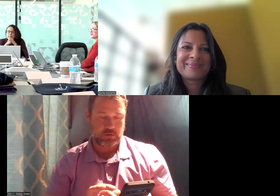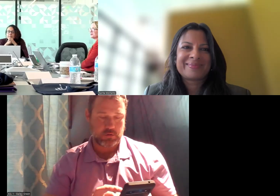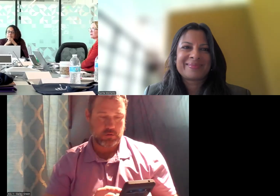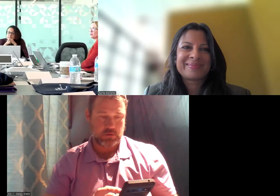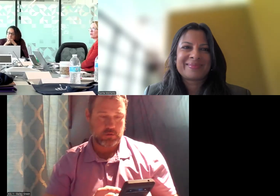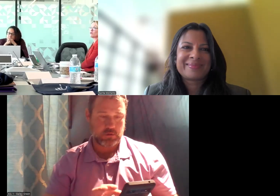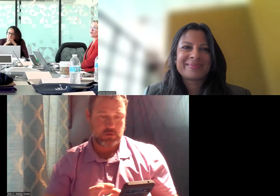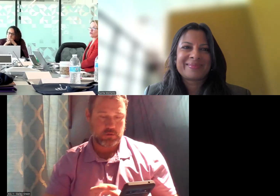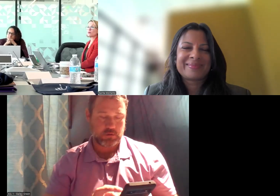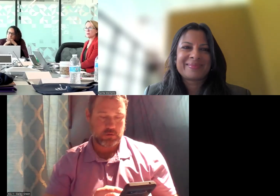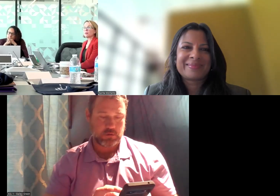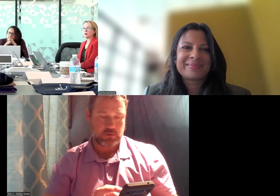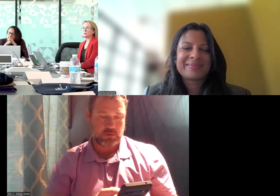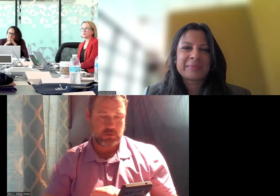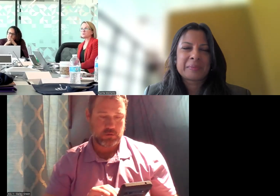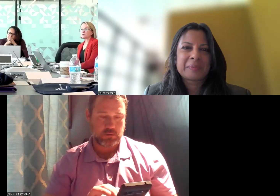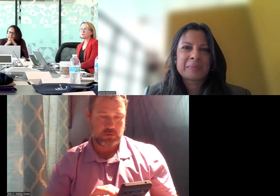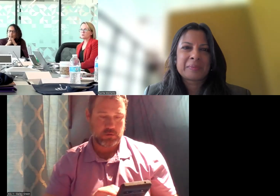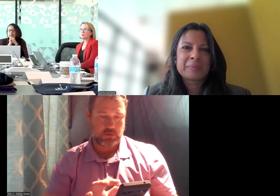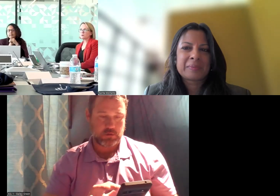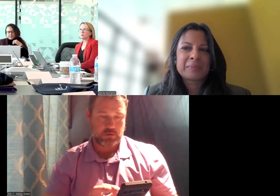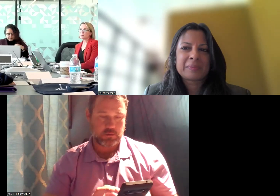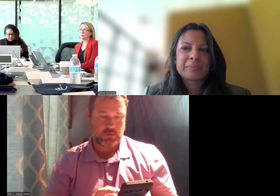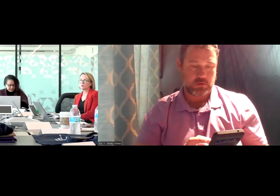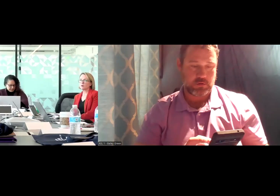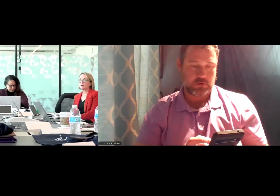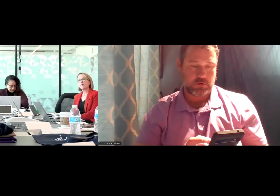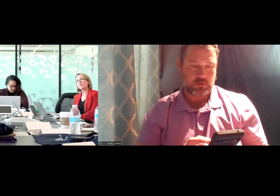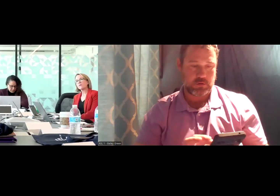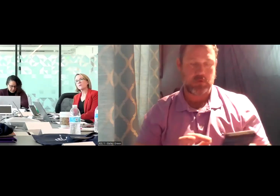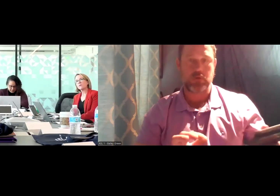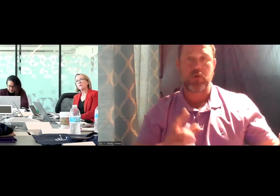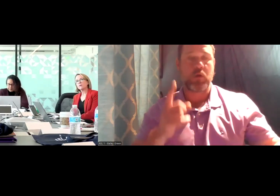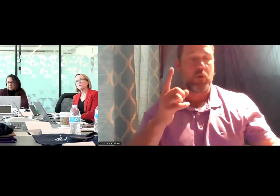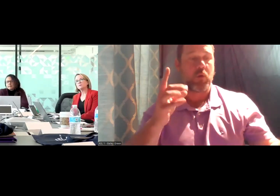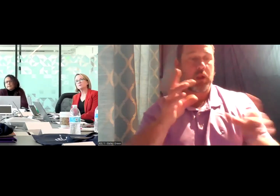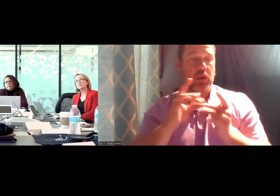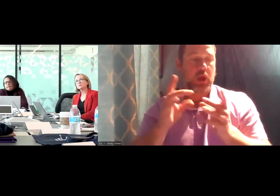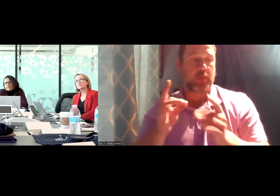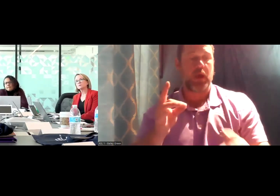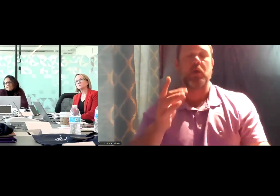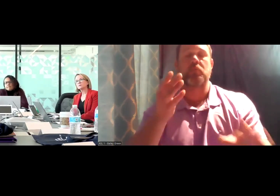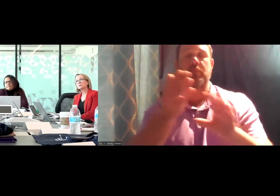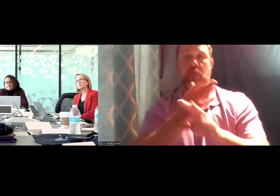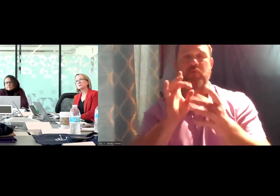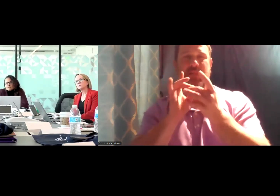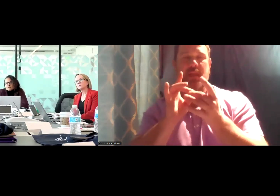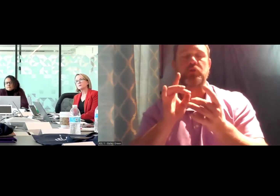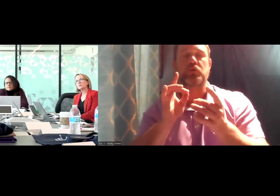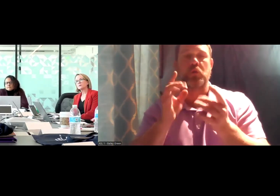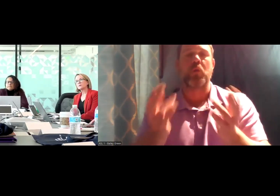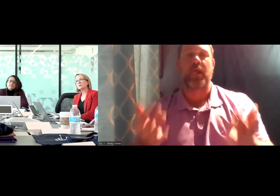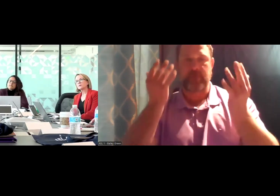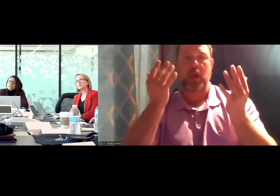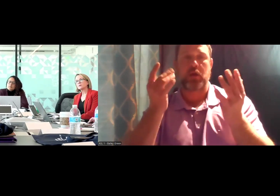Thank you. And if I might just add one comment before we move to public comment related to the wildfires. This is Linda Way